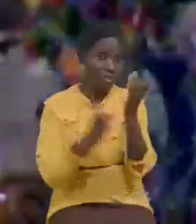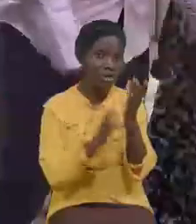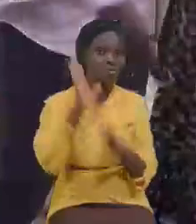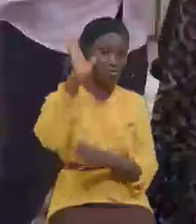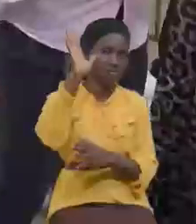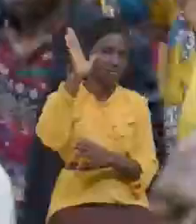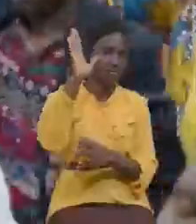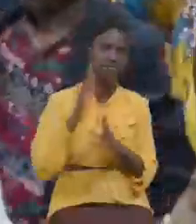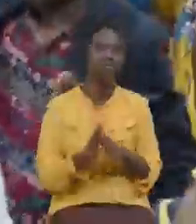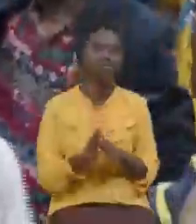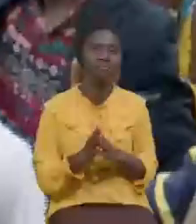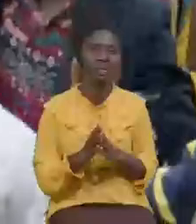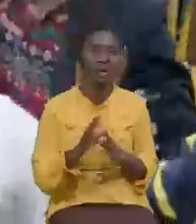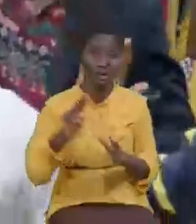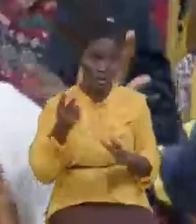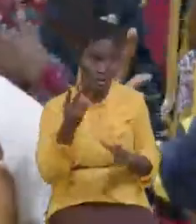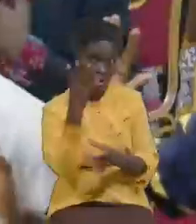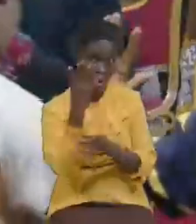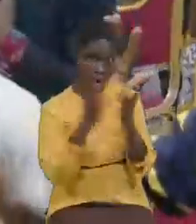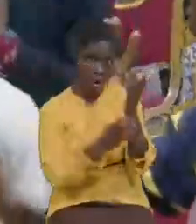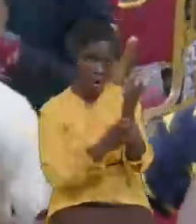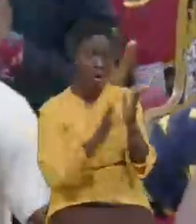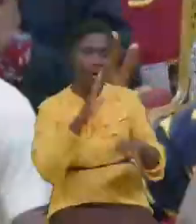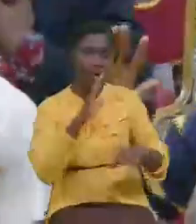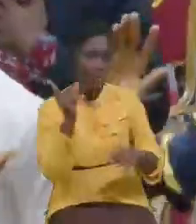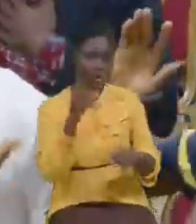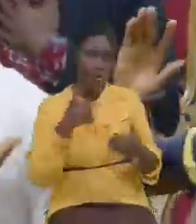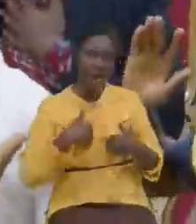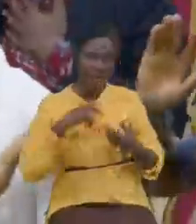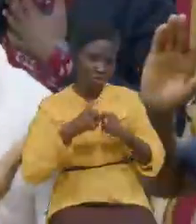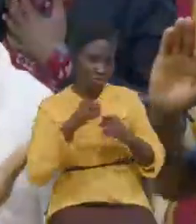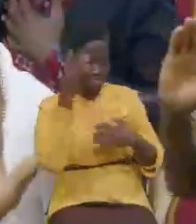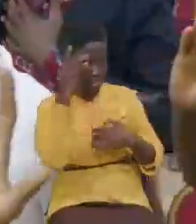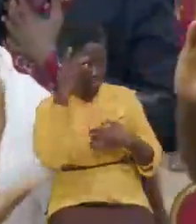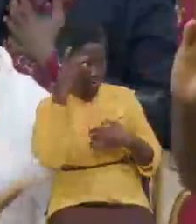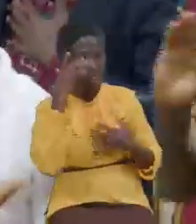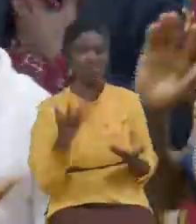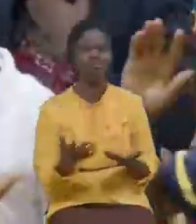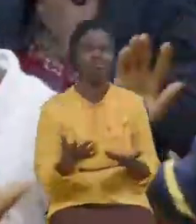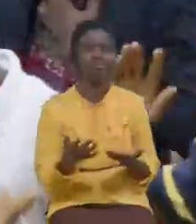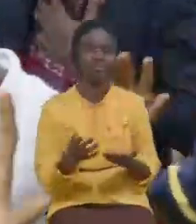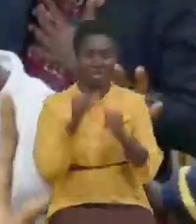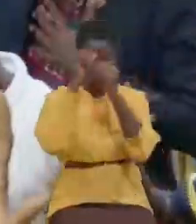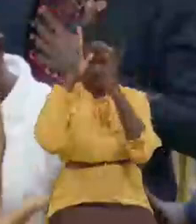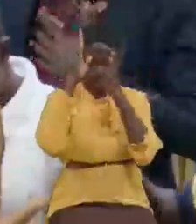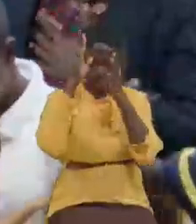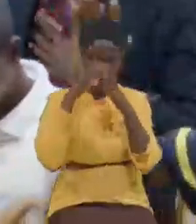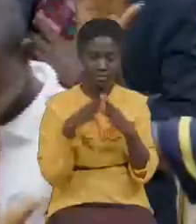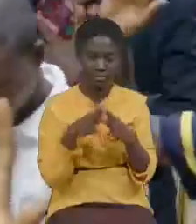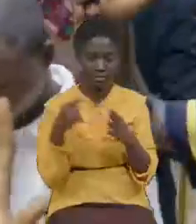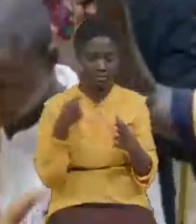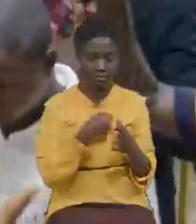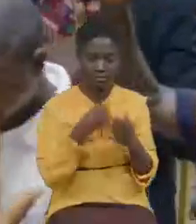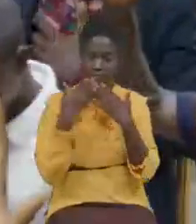hand and lift the other hand where the challenge is. Father, we thank